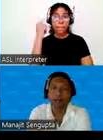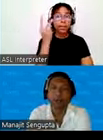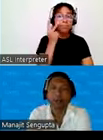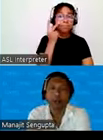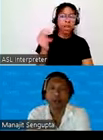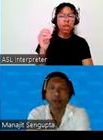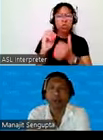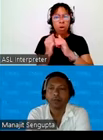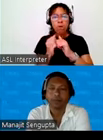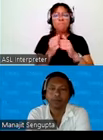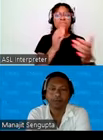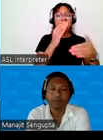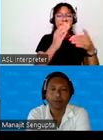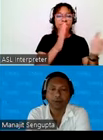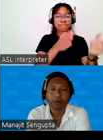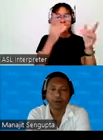please.